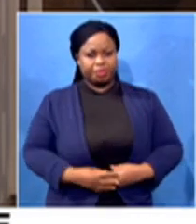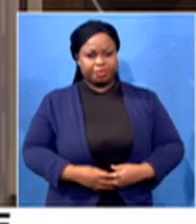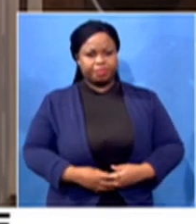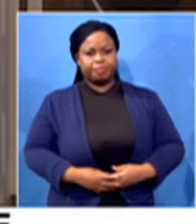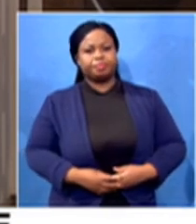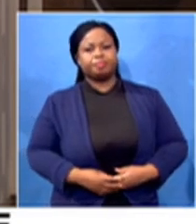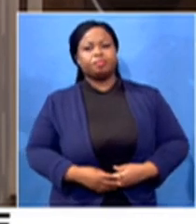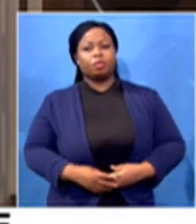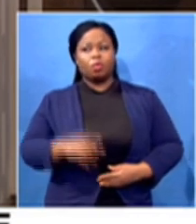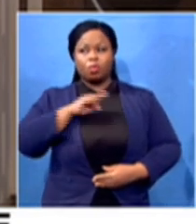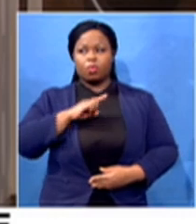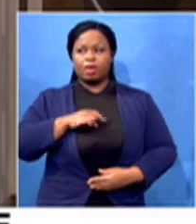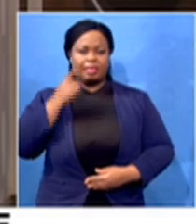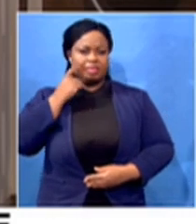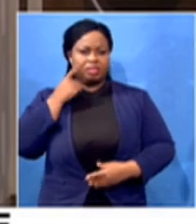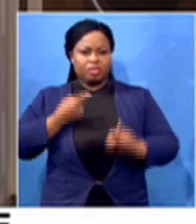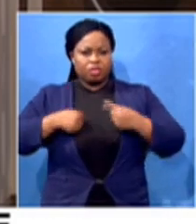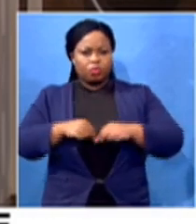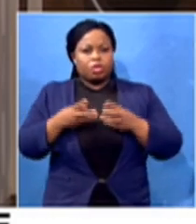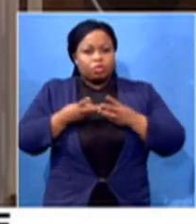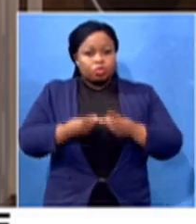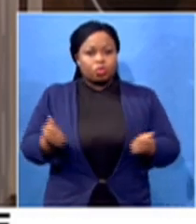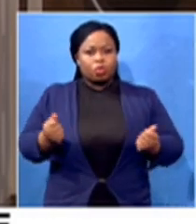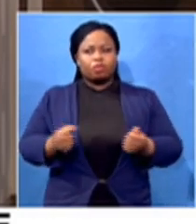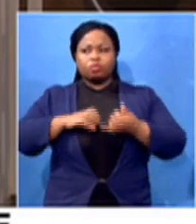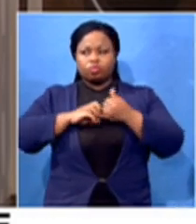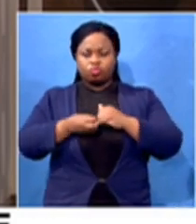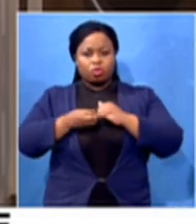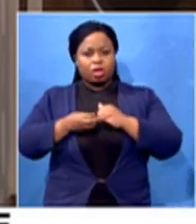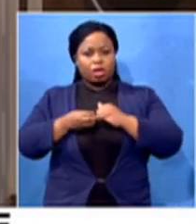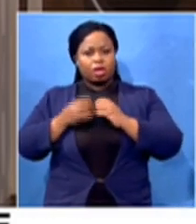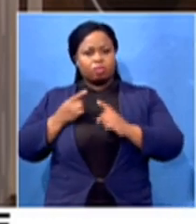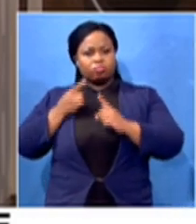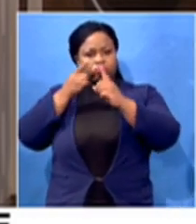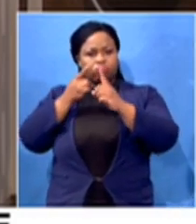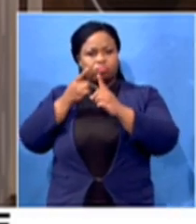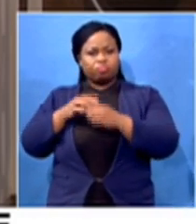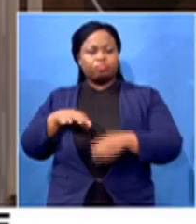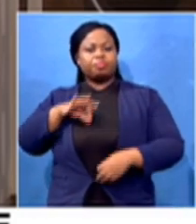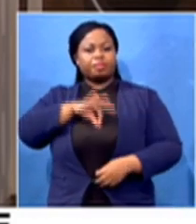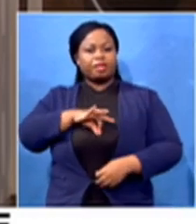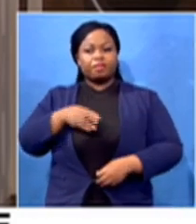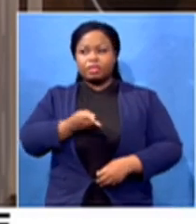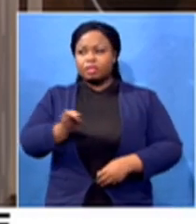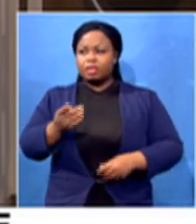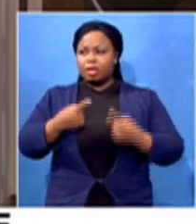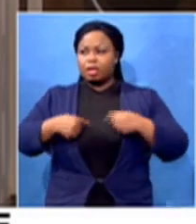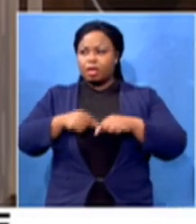so that they can be resolved for the benefit of our people.